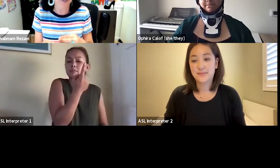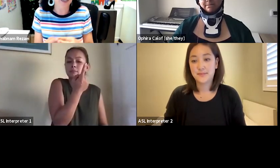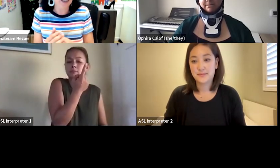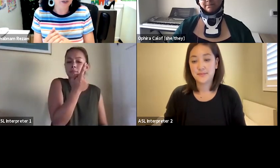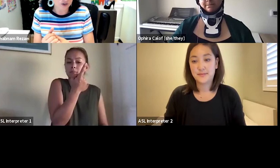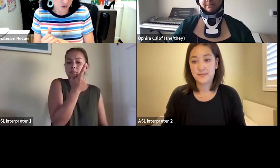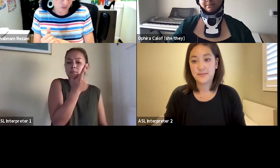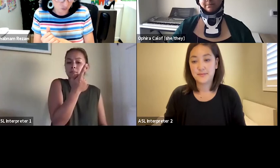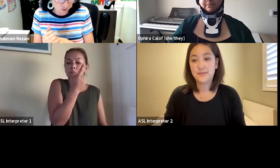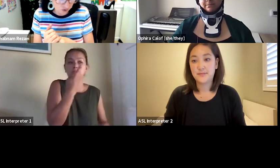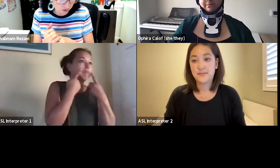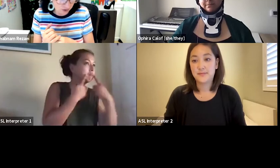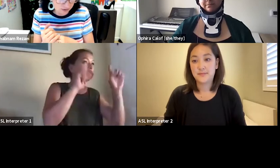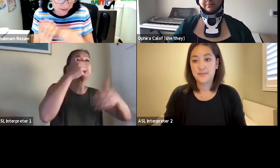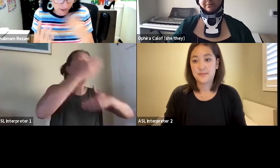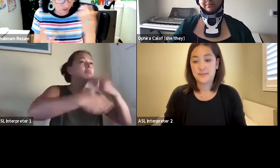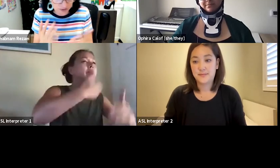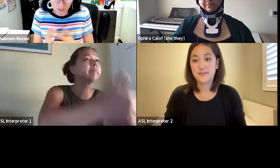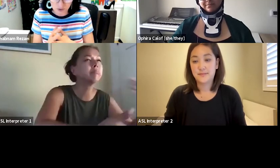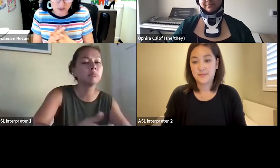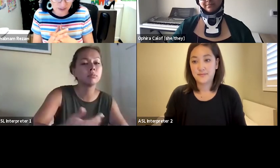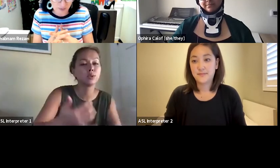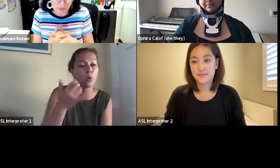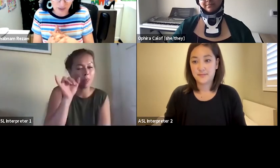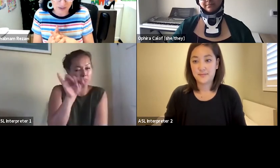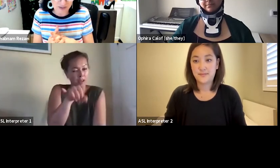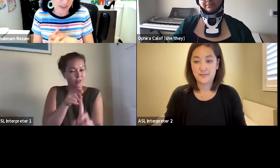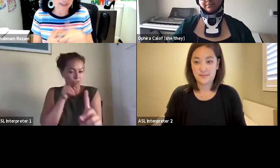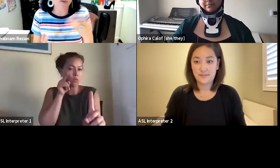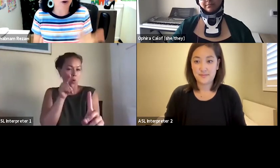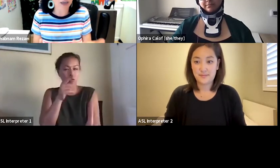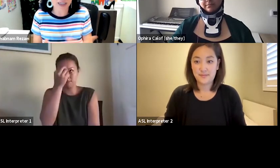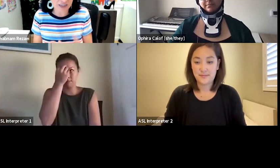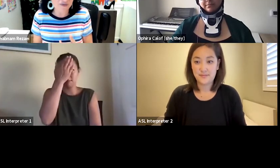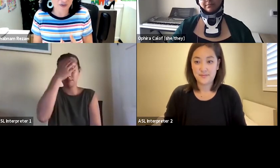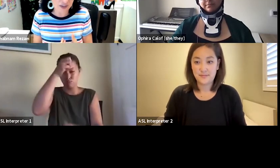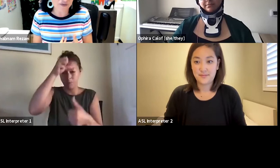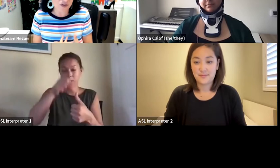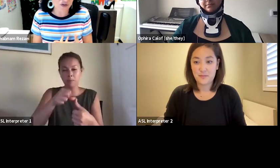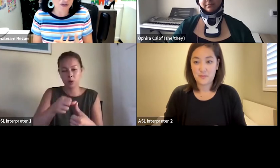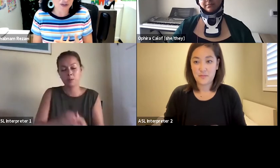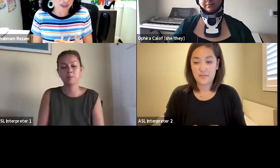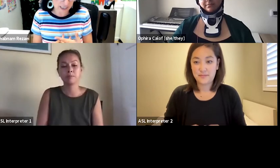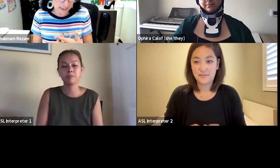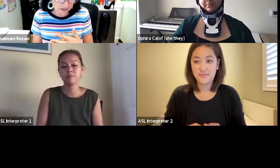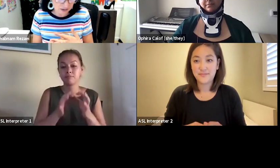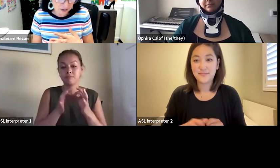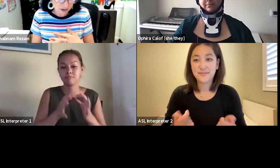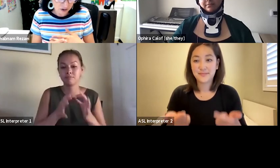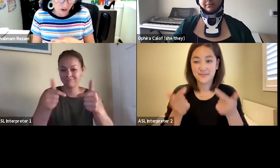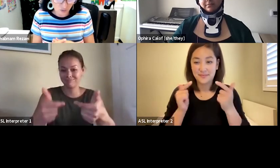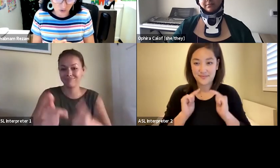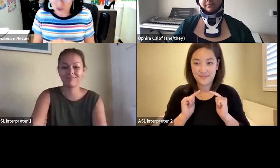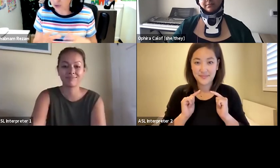where you're going. So those are things that are really important to keep in mind. The daily grind is very difficult.